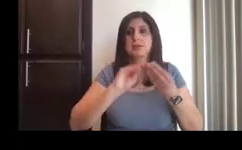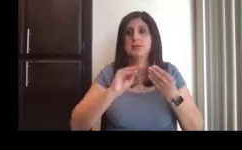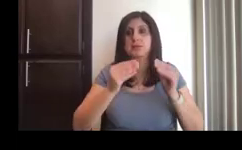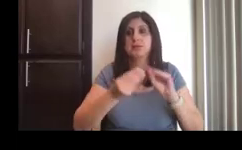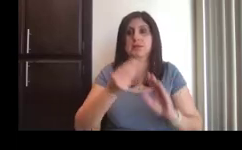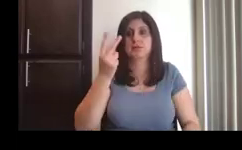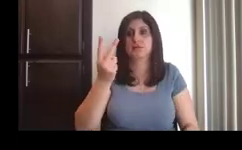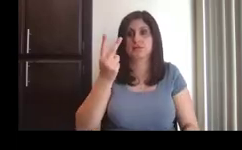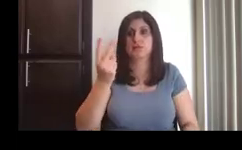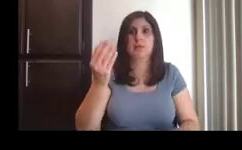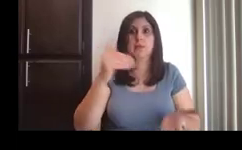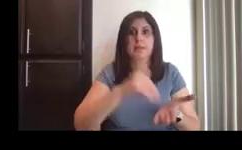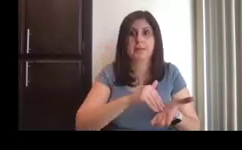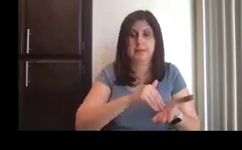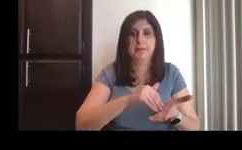Okay.